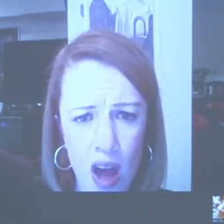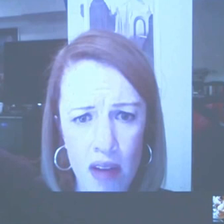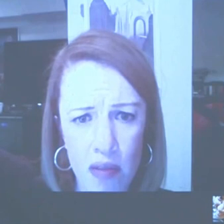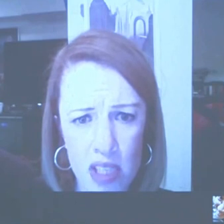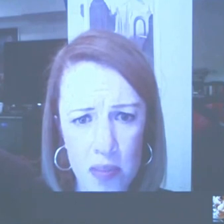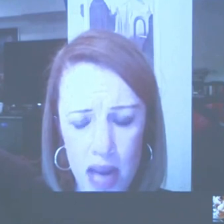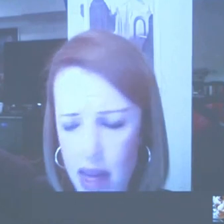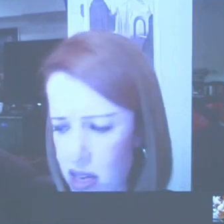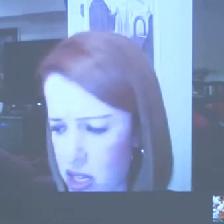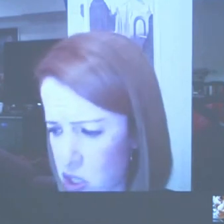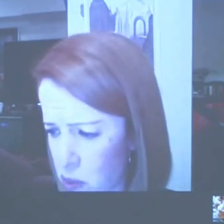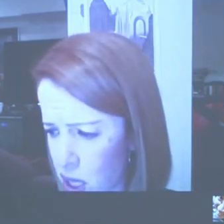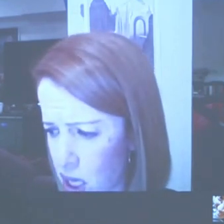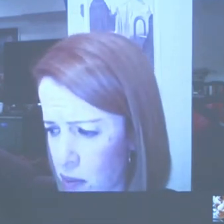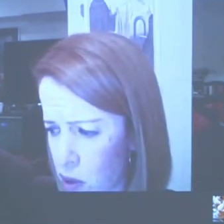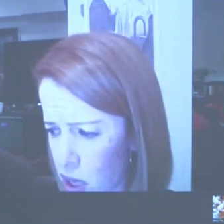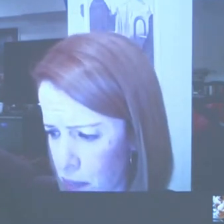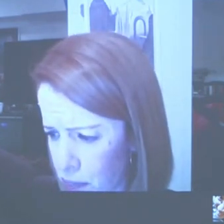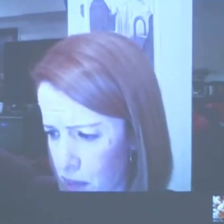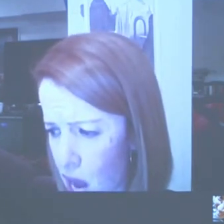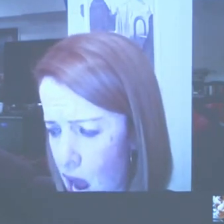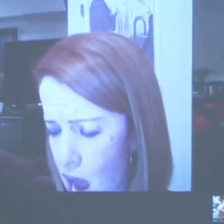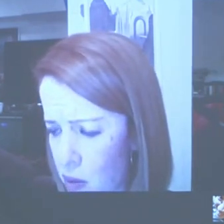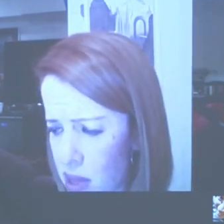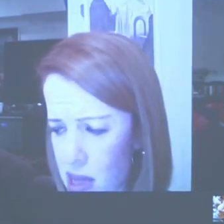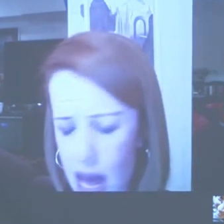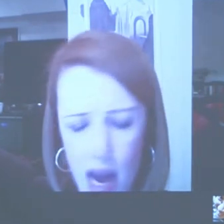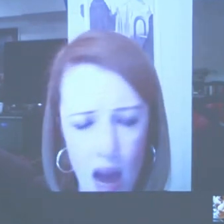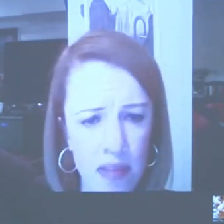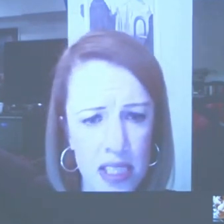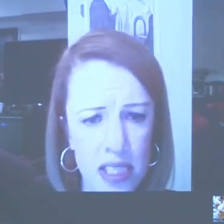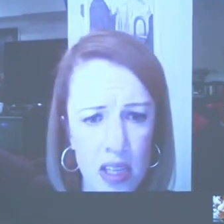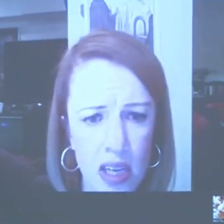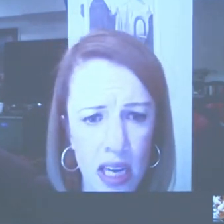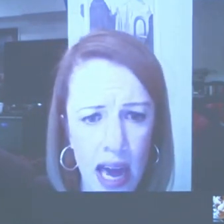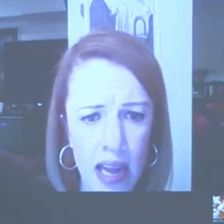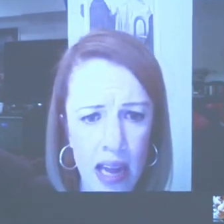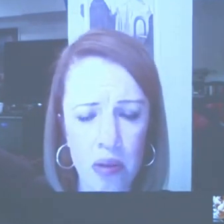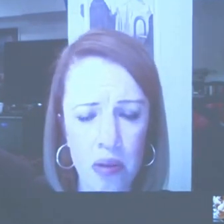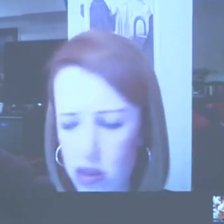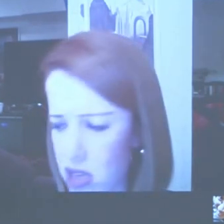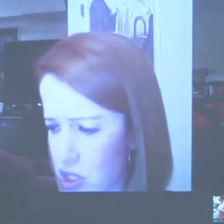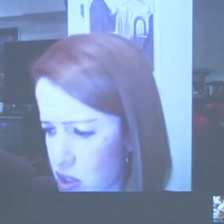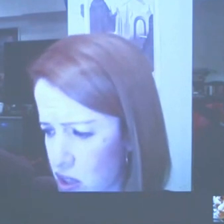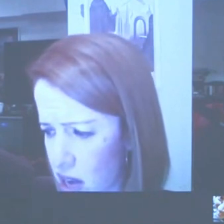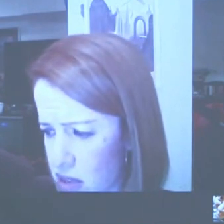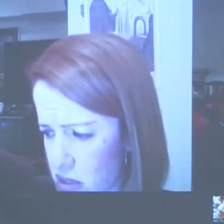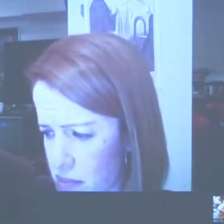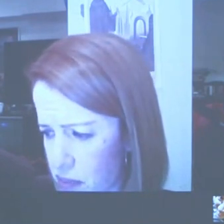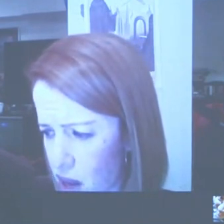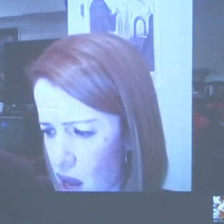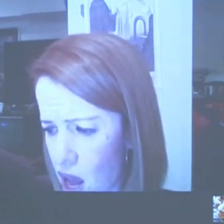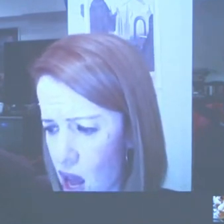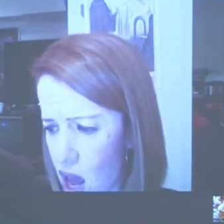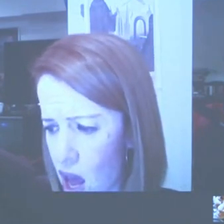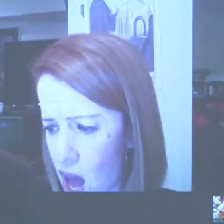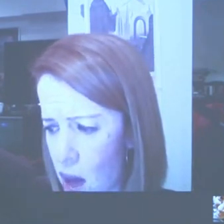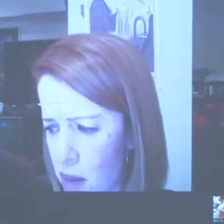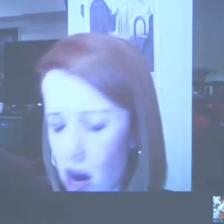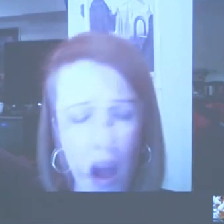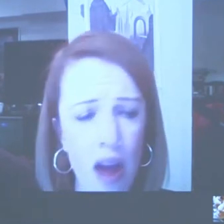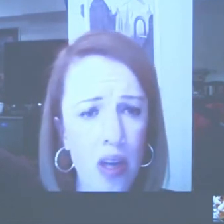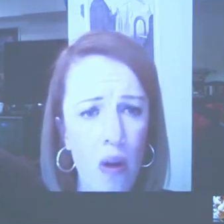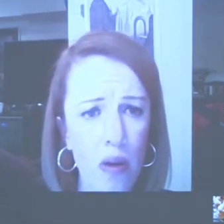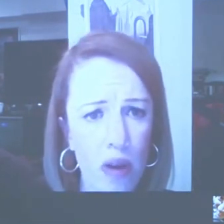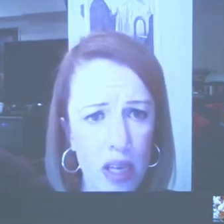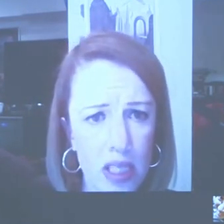law enforcement and the disability community. And within that, obviously looking at it through an intersectional lens. In